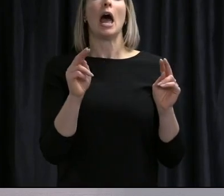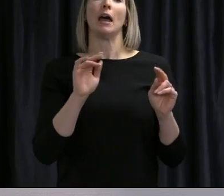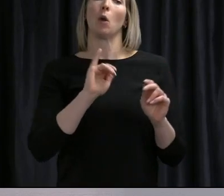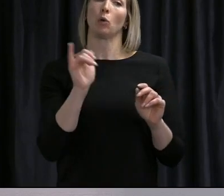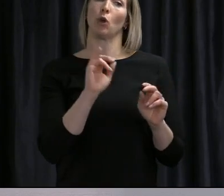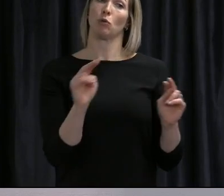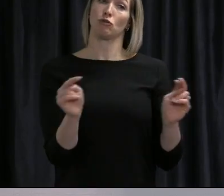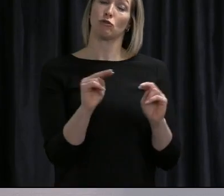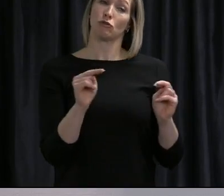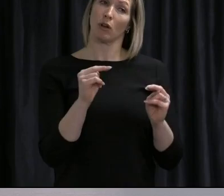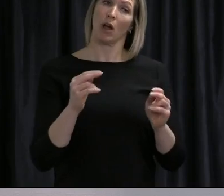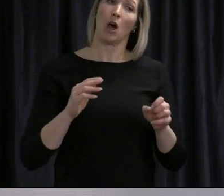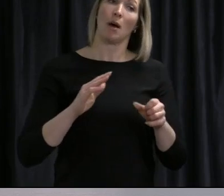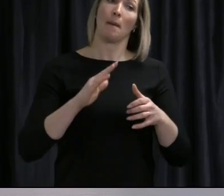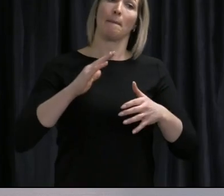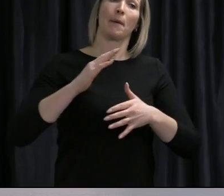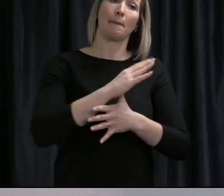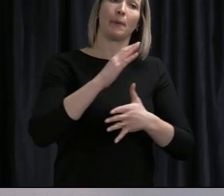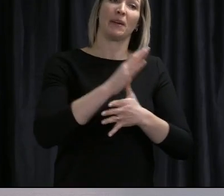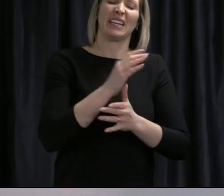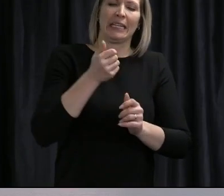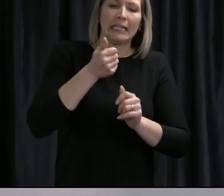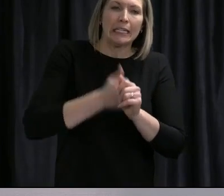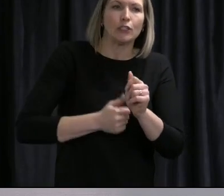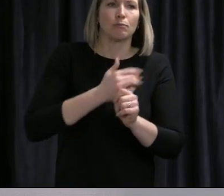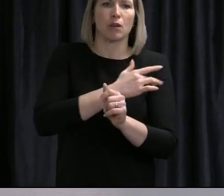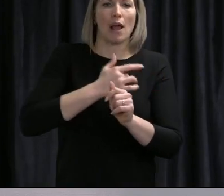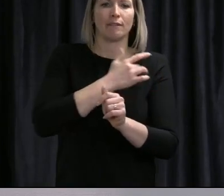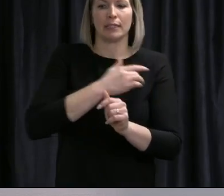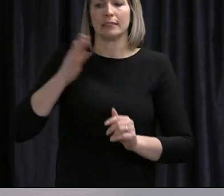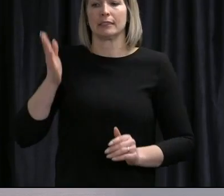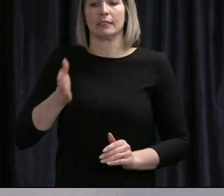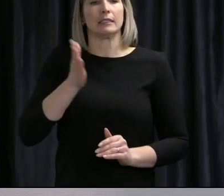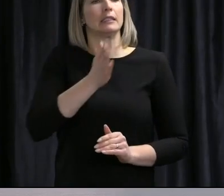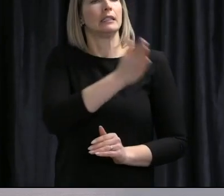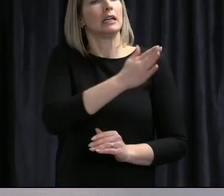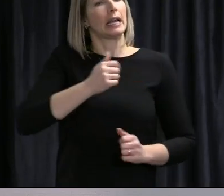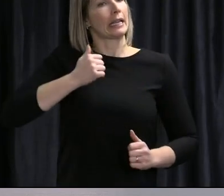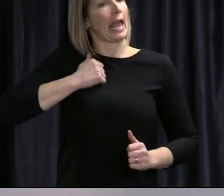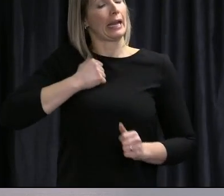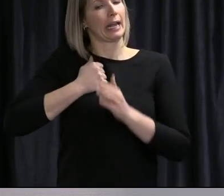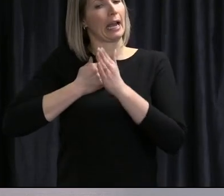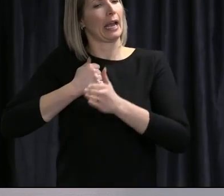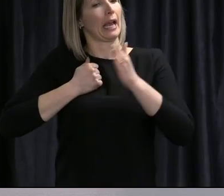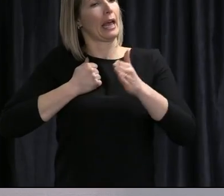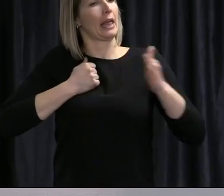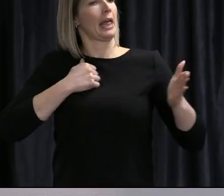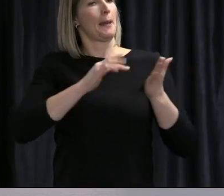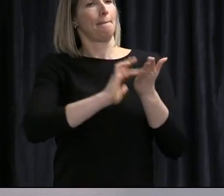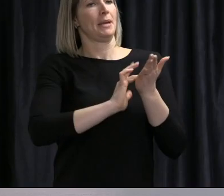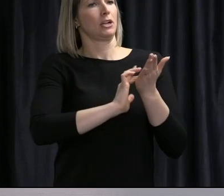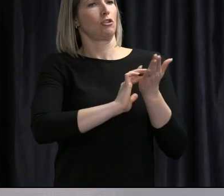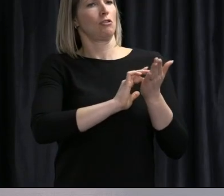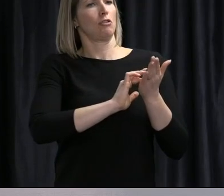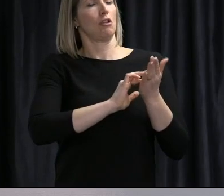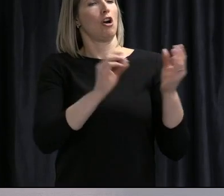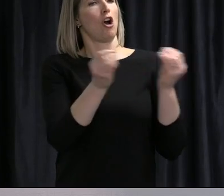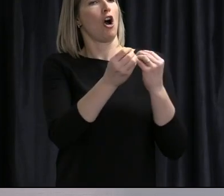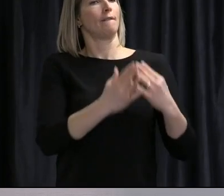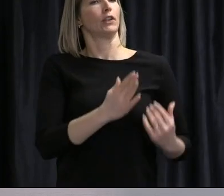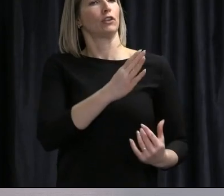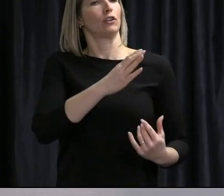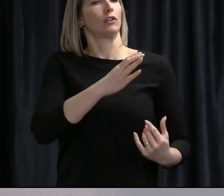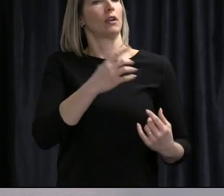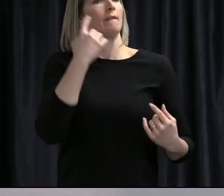crucial. And you've seen across every jurisdiction for the last couple of weeks the medical officers of health. I spoke with